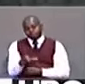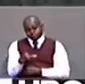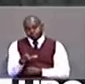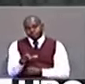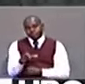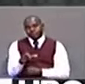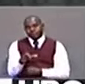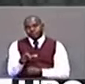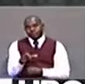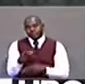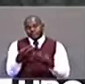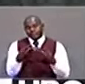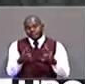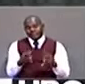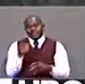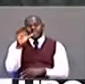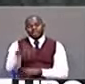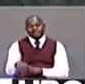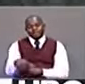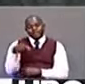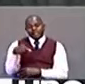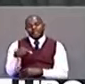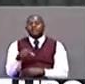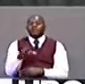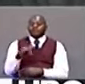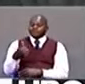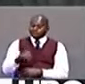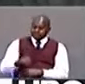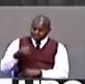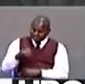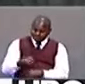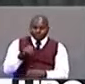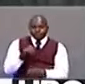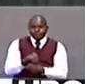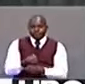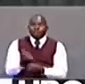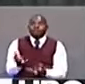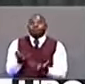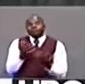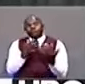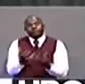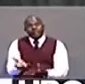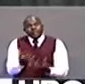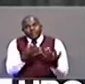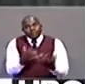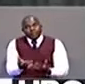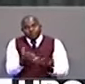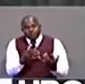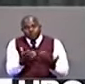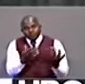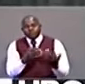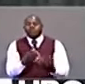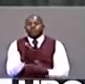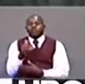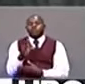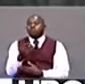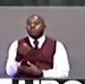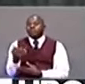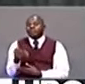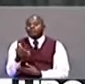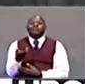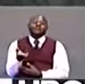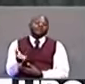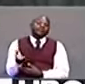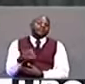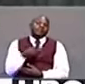to commence mining, because for 7 years you are just doing exploration, and a lot of money is put in, sunk in.